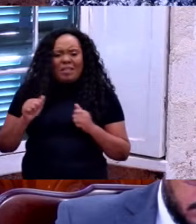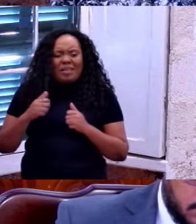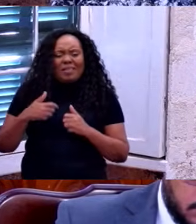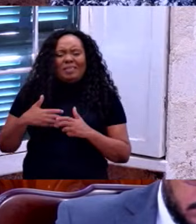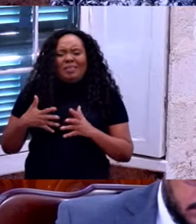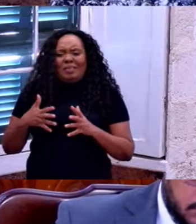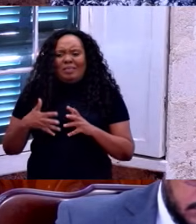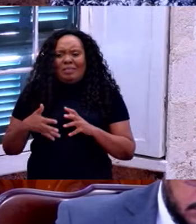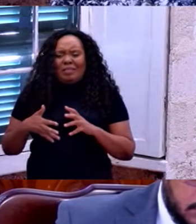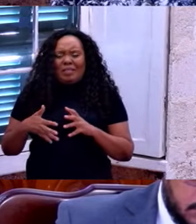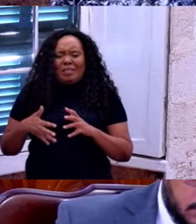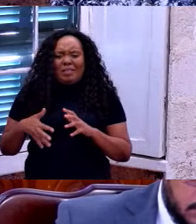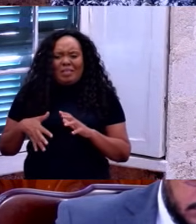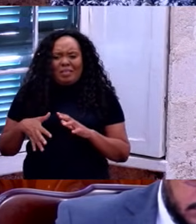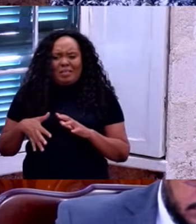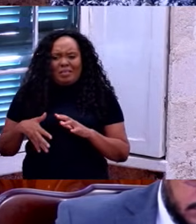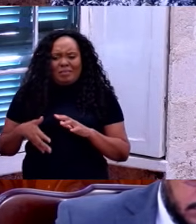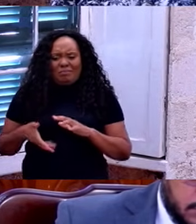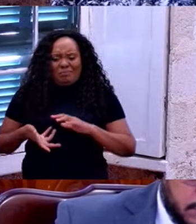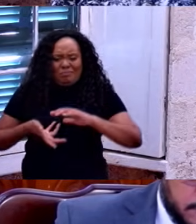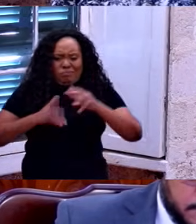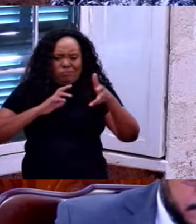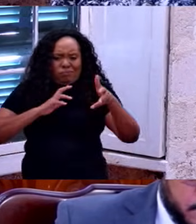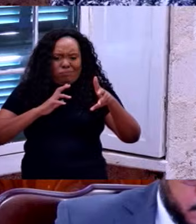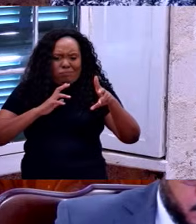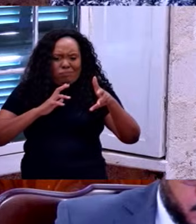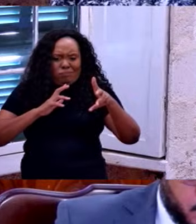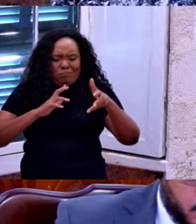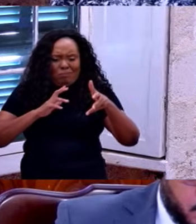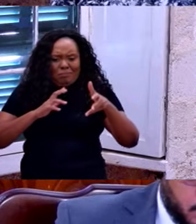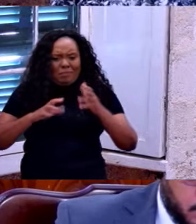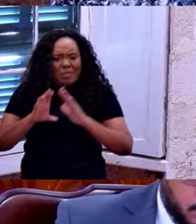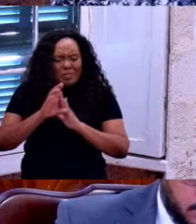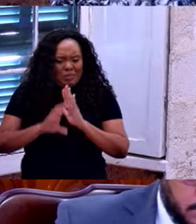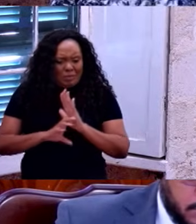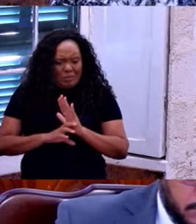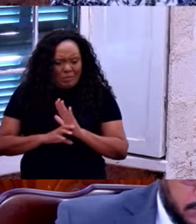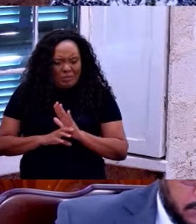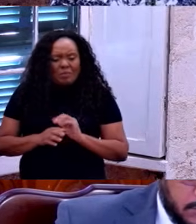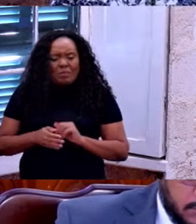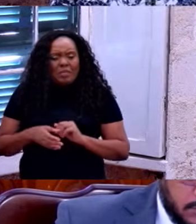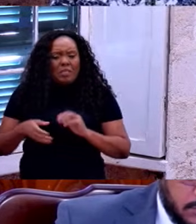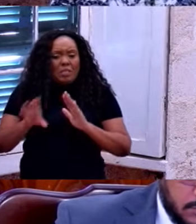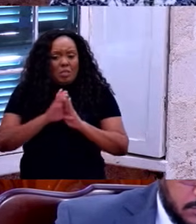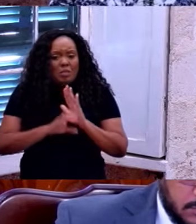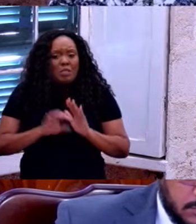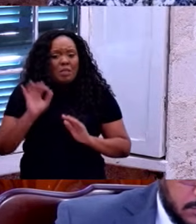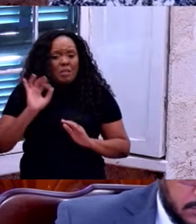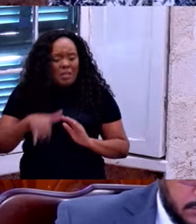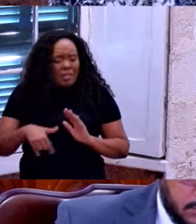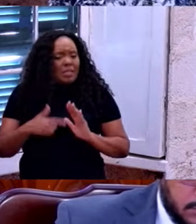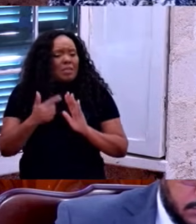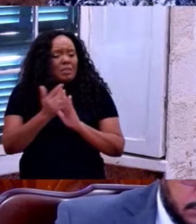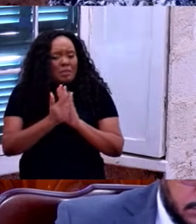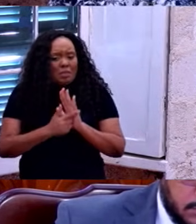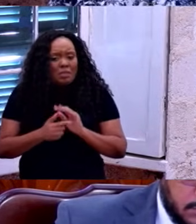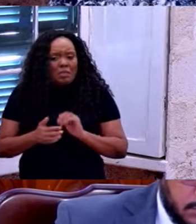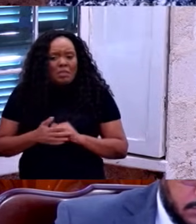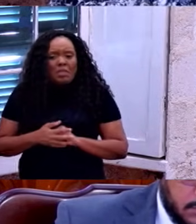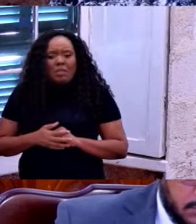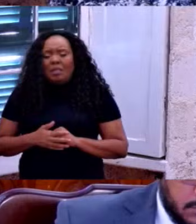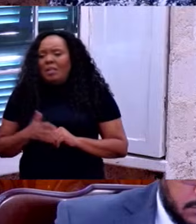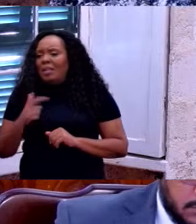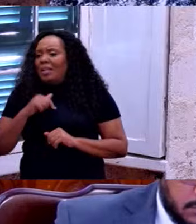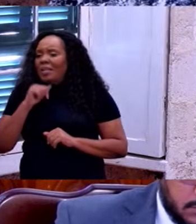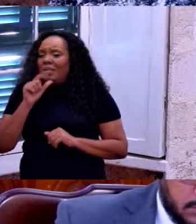That concerns me, sir. I'm not trying to trivialize the ability for if it should come from this house because the Minister of Health is in this house